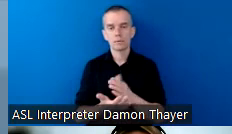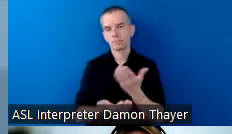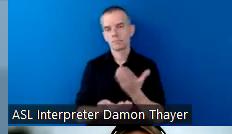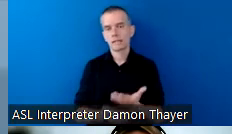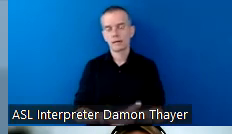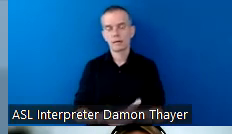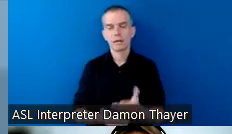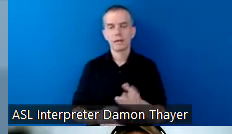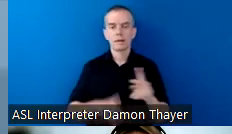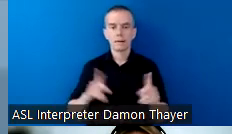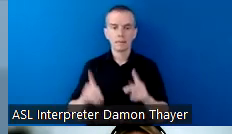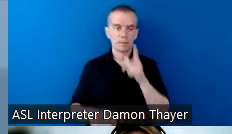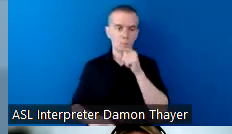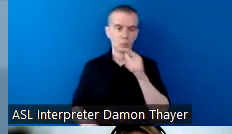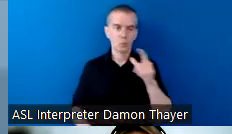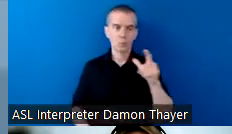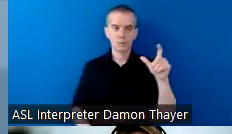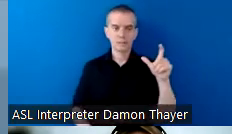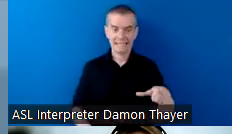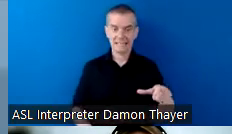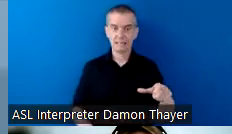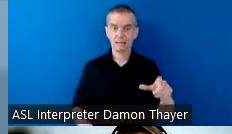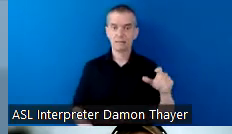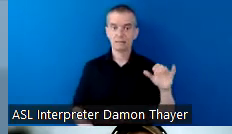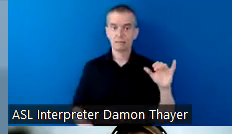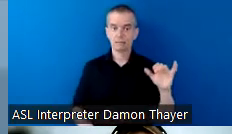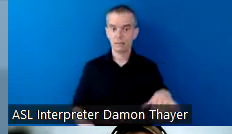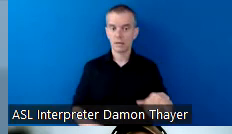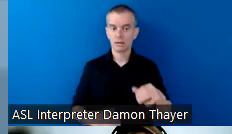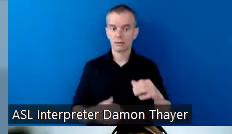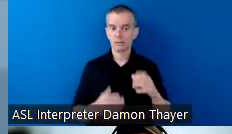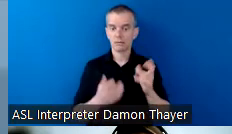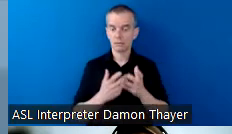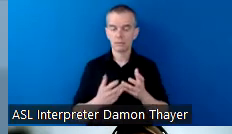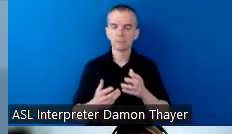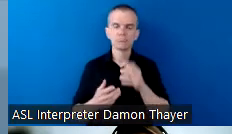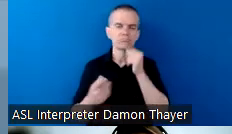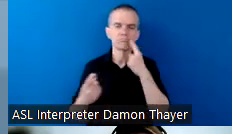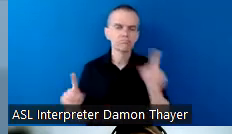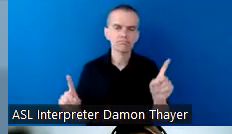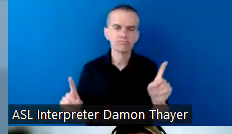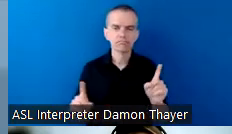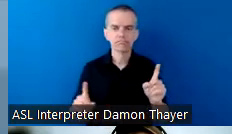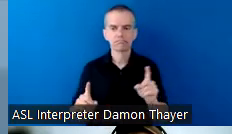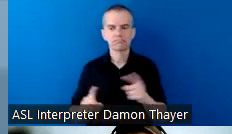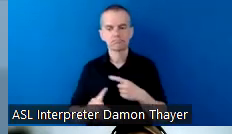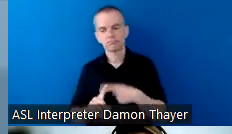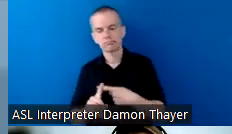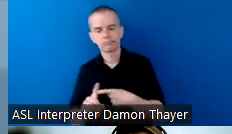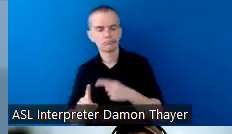people who do need this accommodation will not get that accommodation from their housing provider, landlord, or